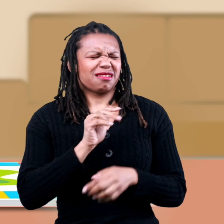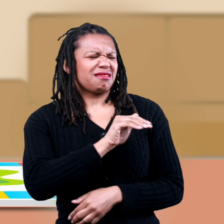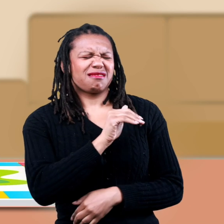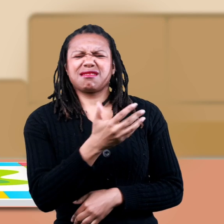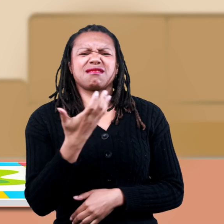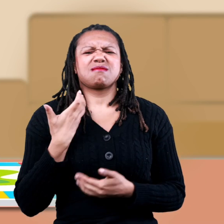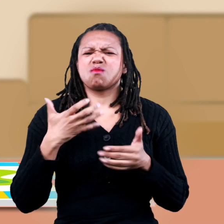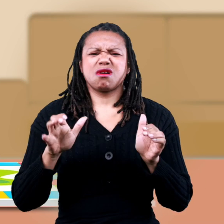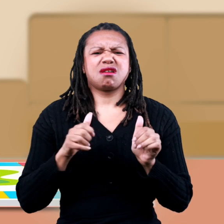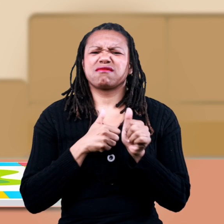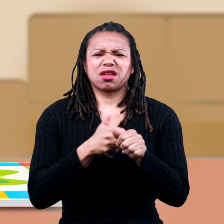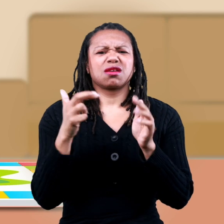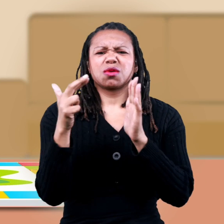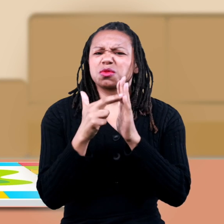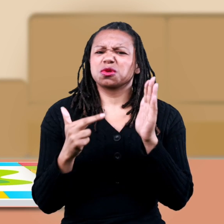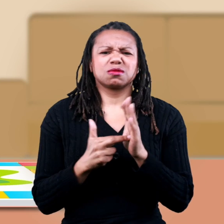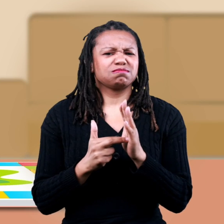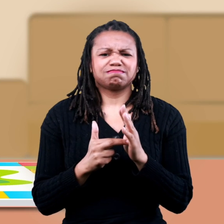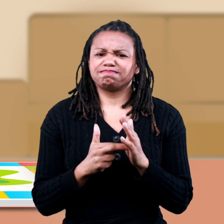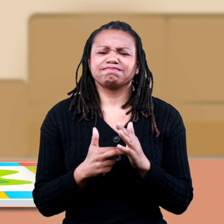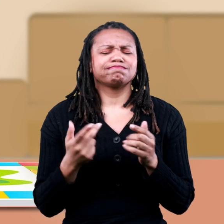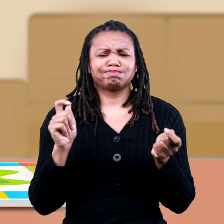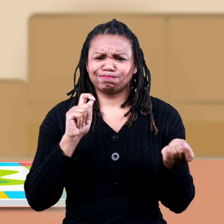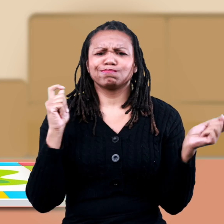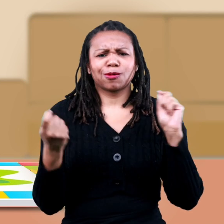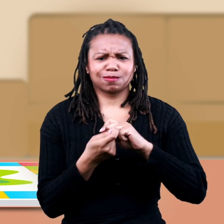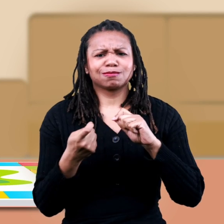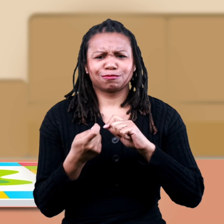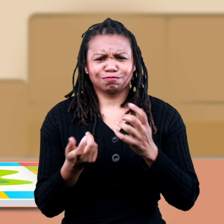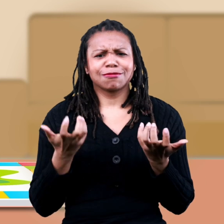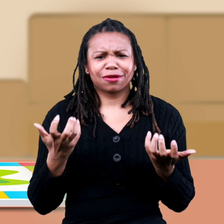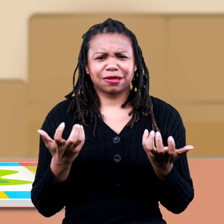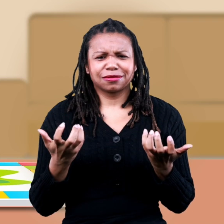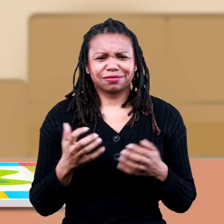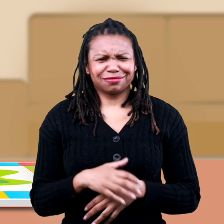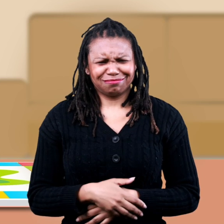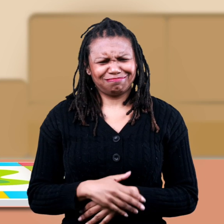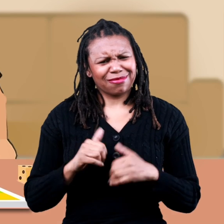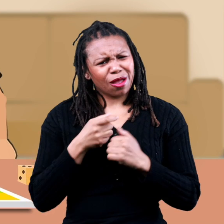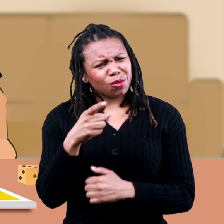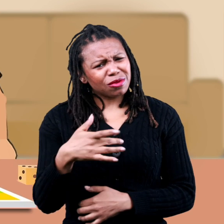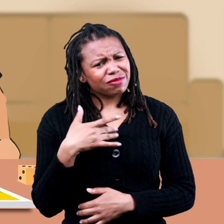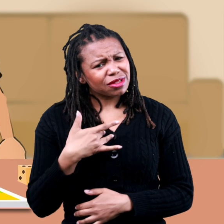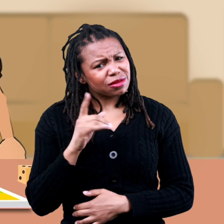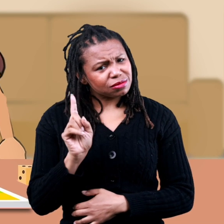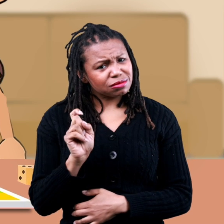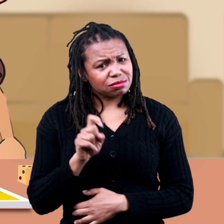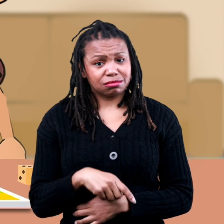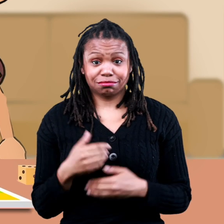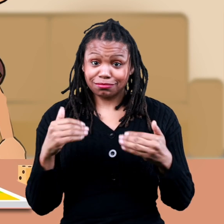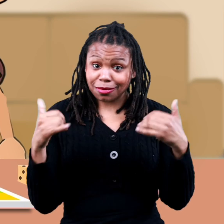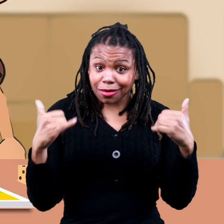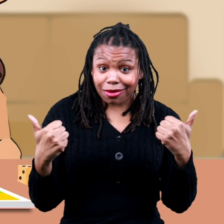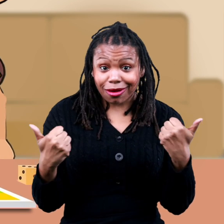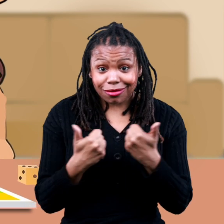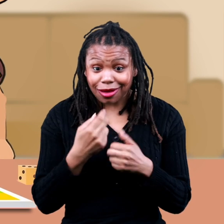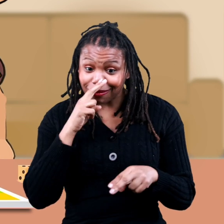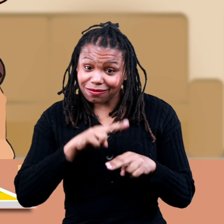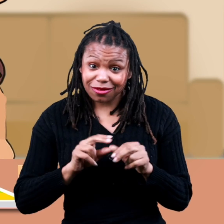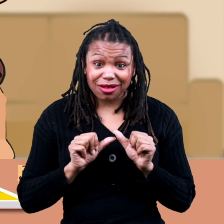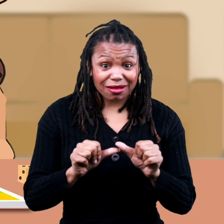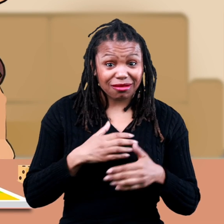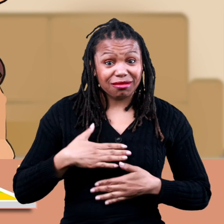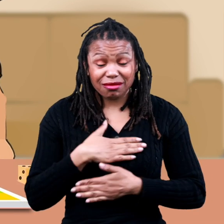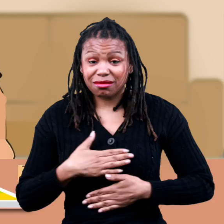then, partway through the game, your friend says that they want to change the rules of the game. How would that make you feel? Would the game still